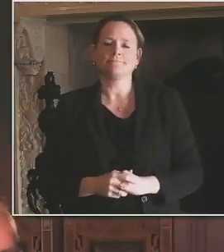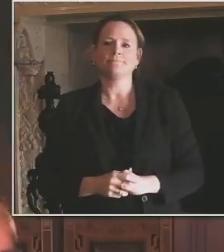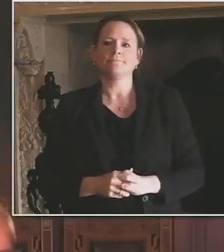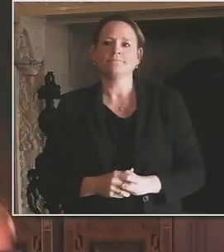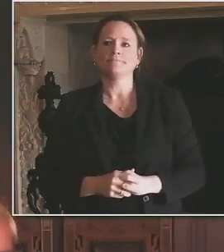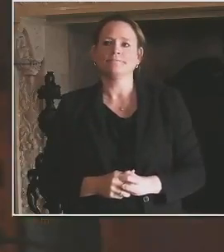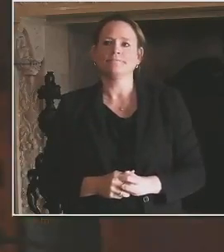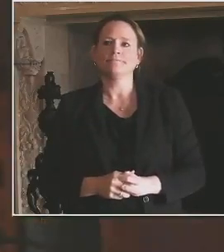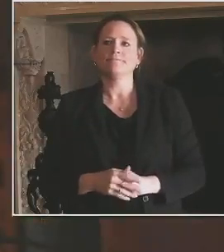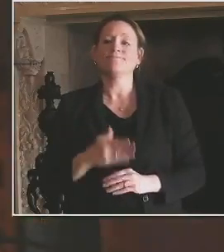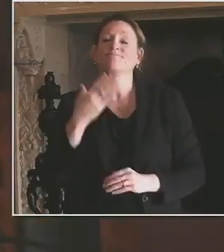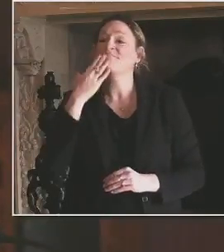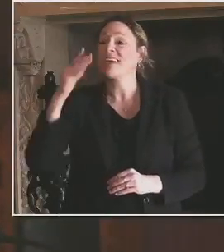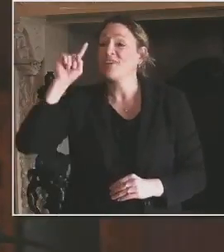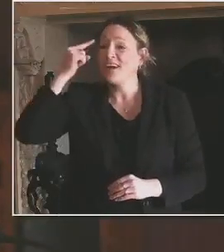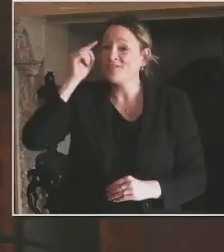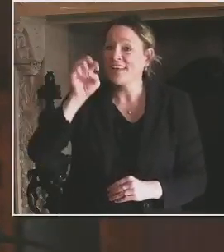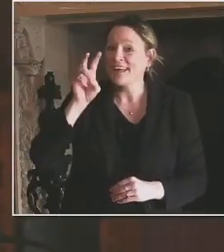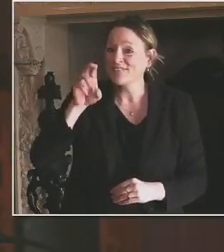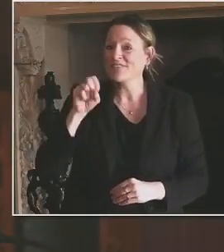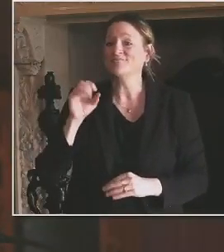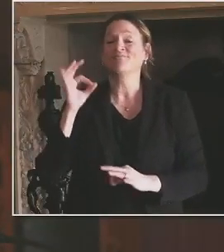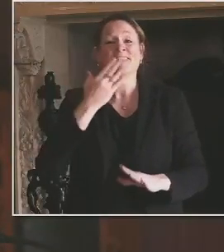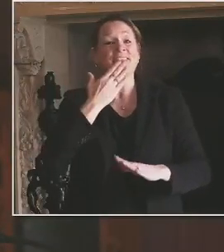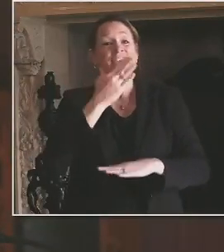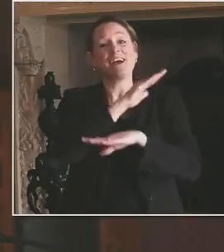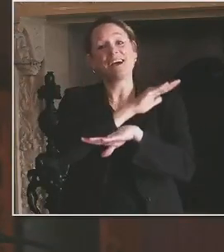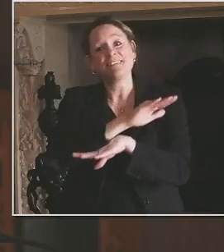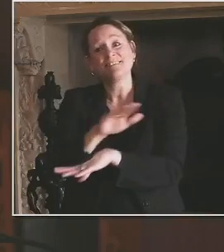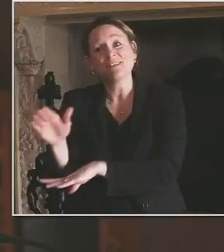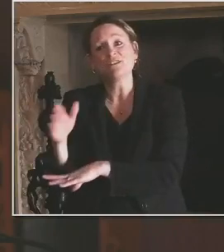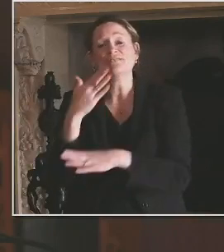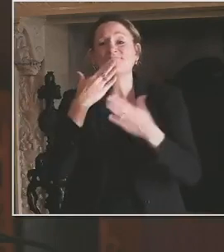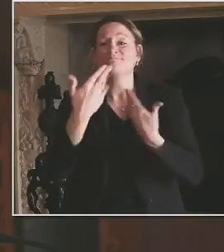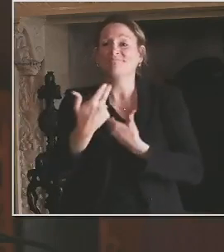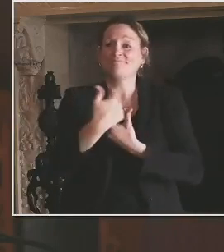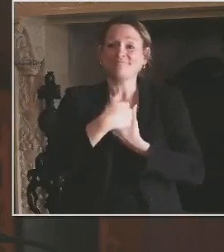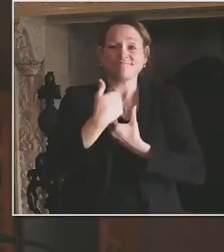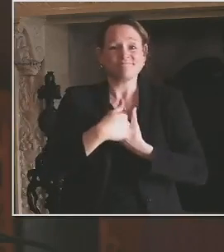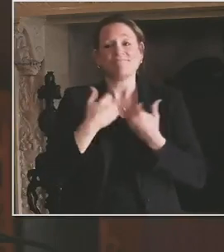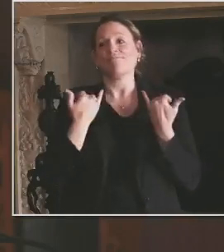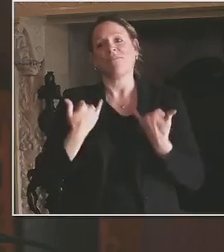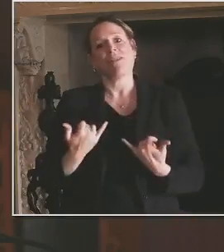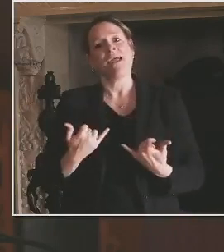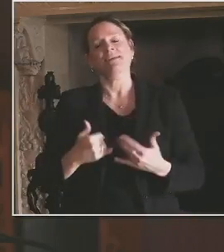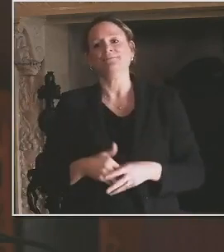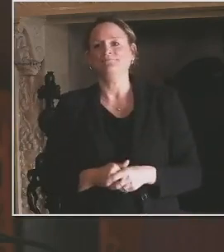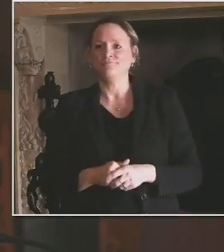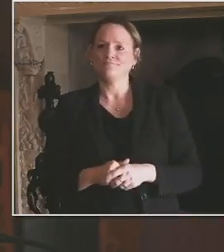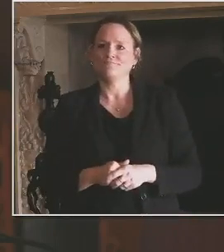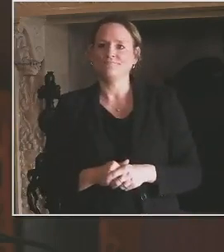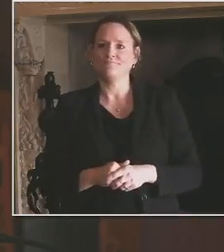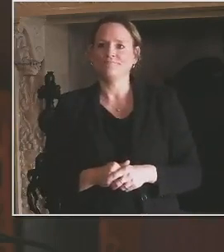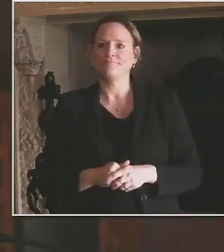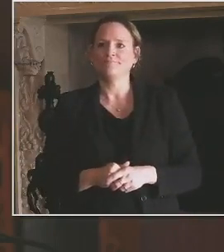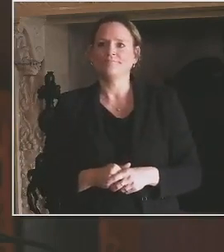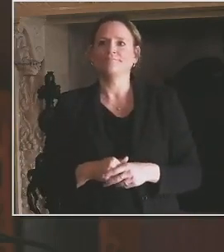Governor. Good afternoon, everybody, and thanks for joining us again today. And today I will start out with our